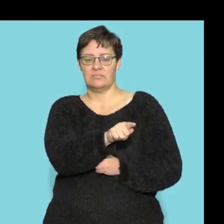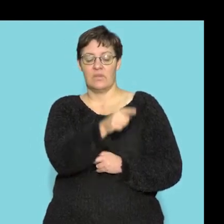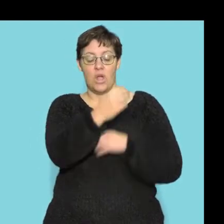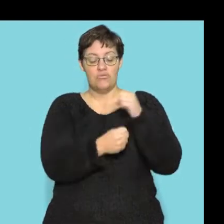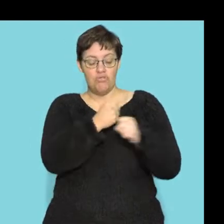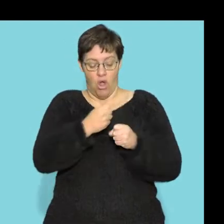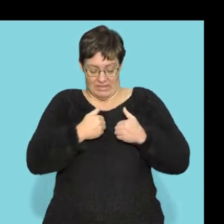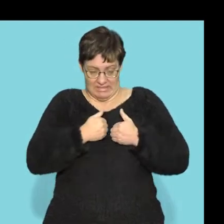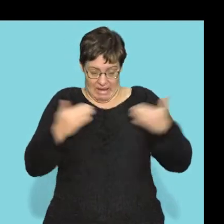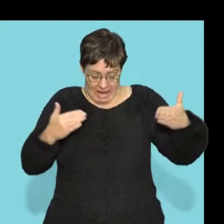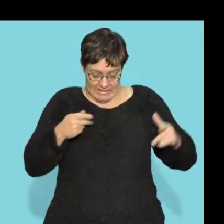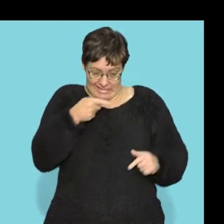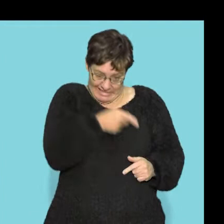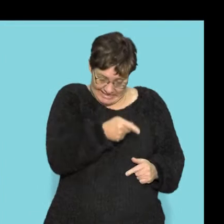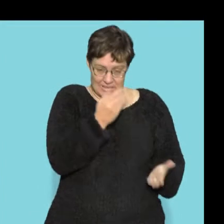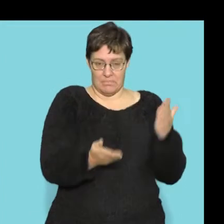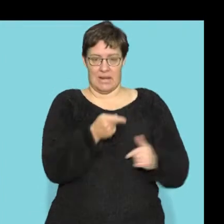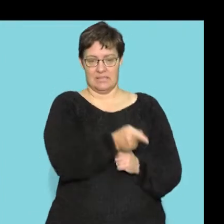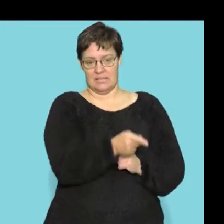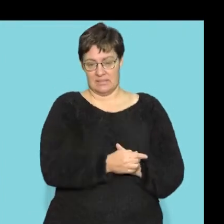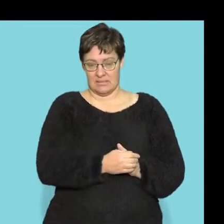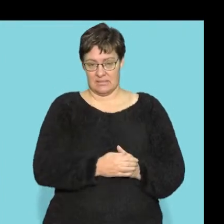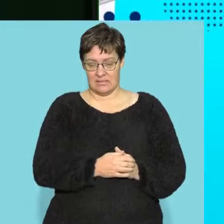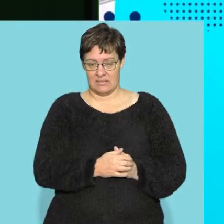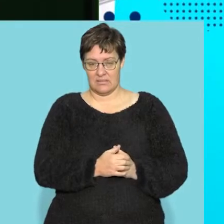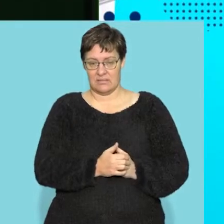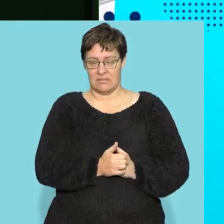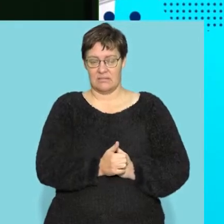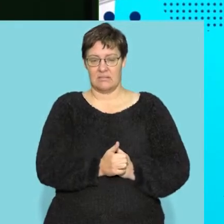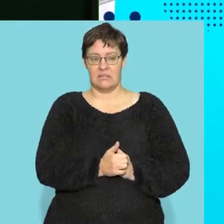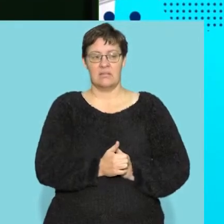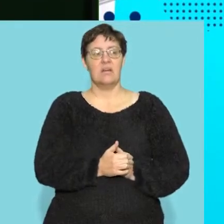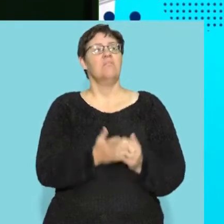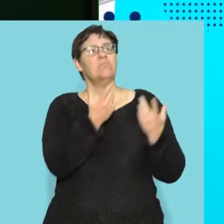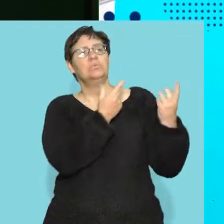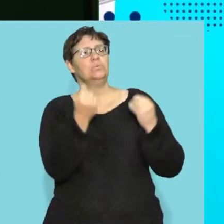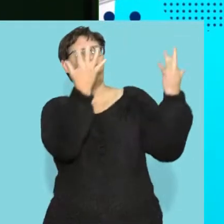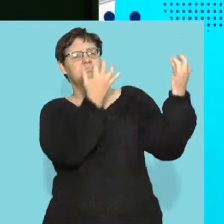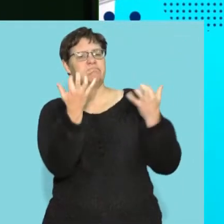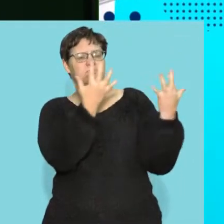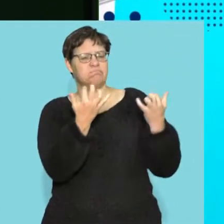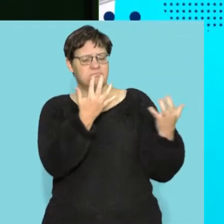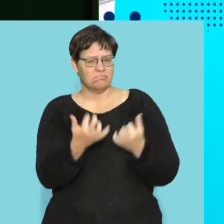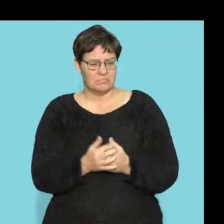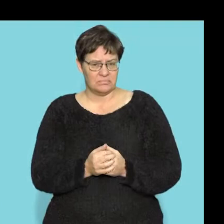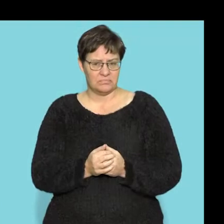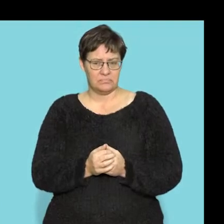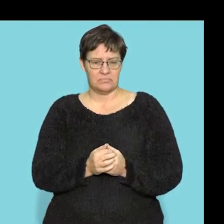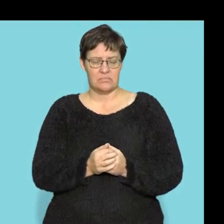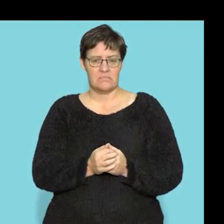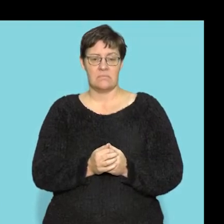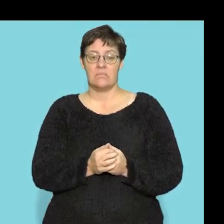year balance, right? So therefore, when you are doing your calculation,